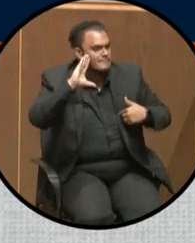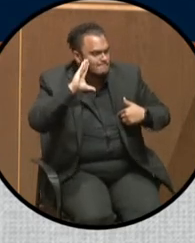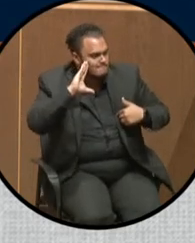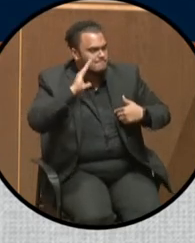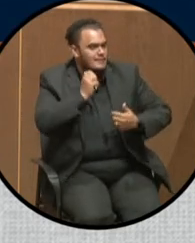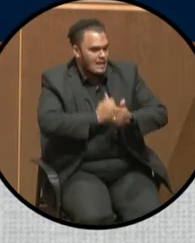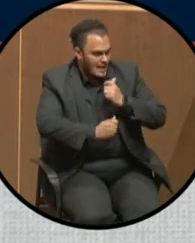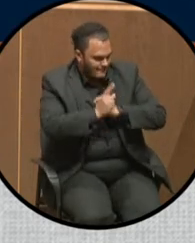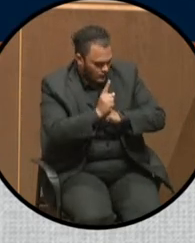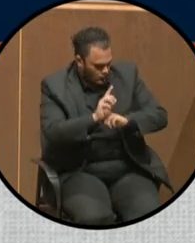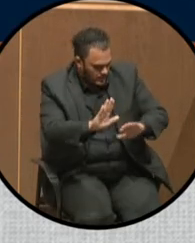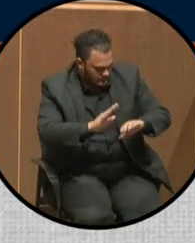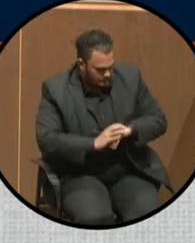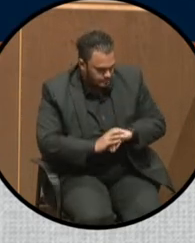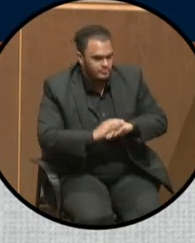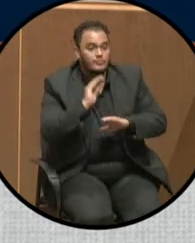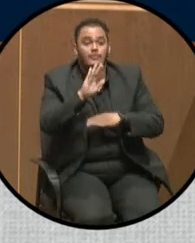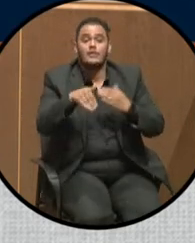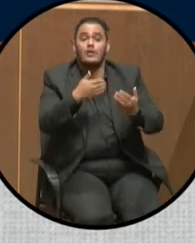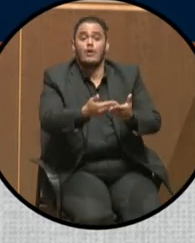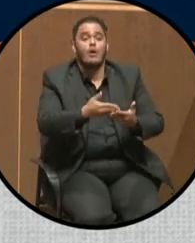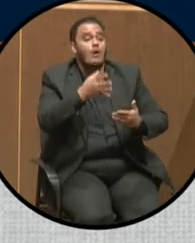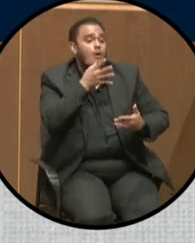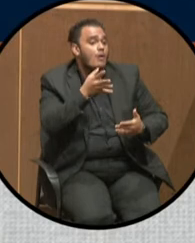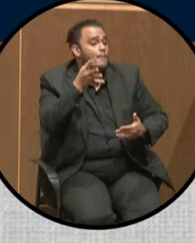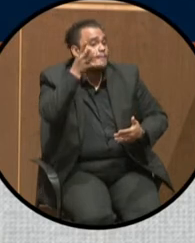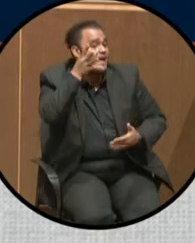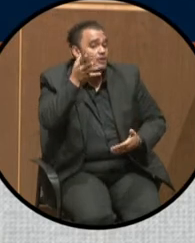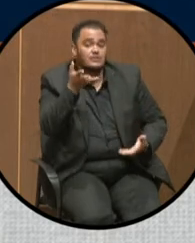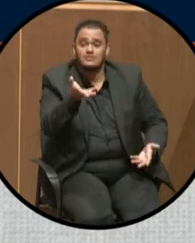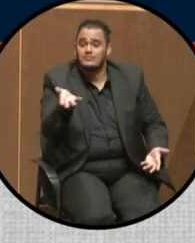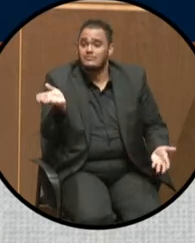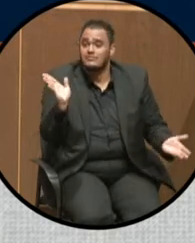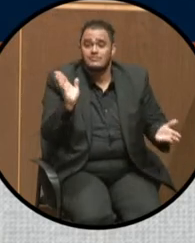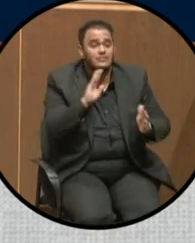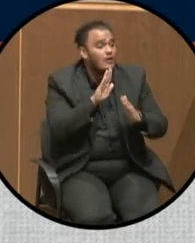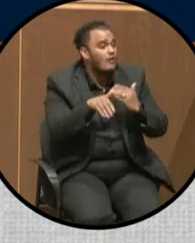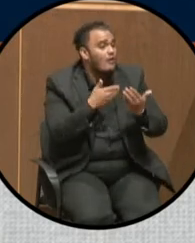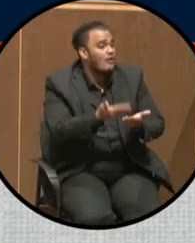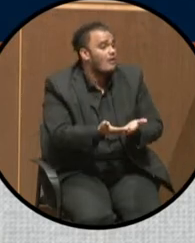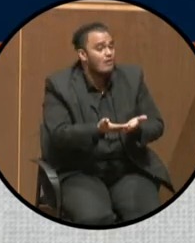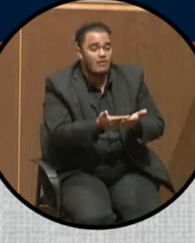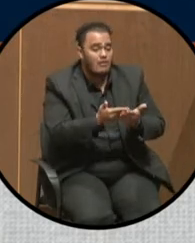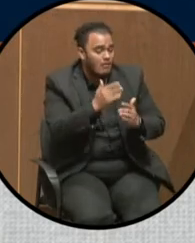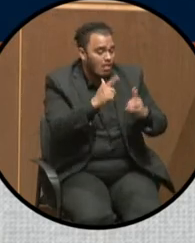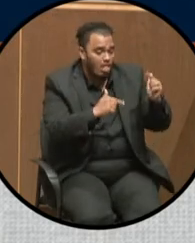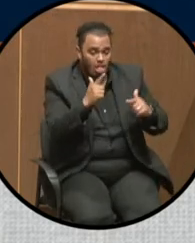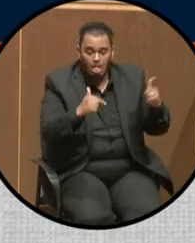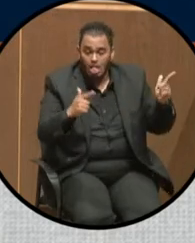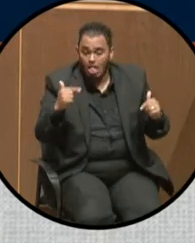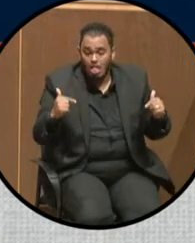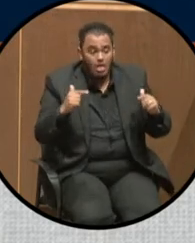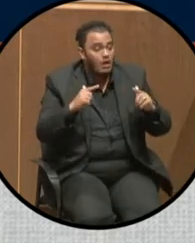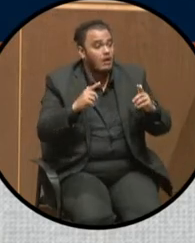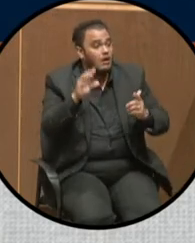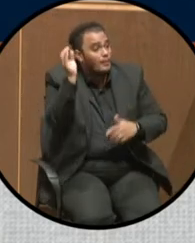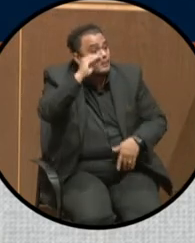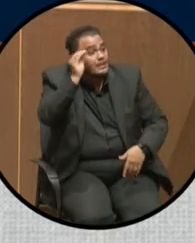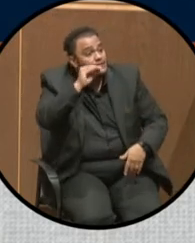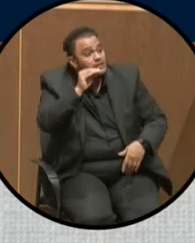all parents, everyone, have different opinions, strong opinions, on how this should work for next